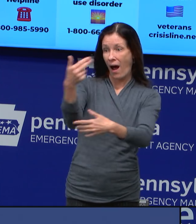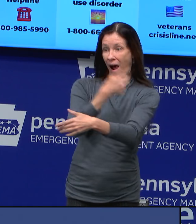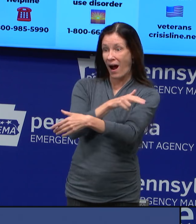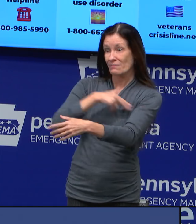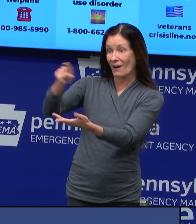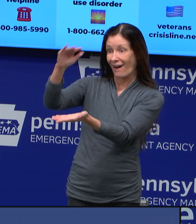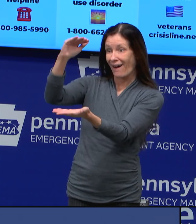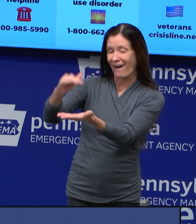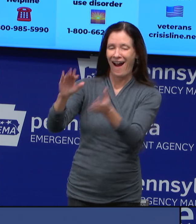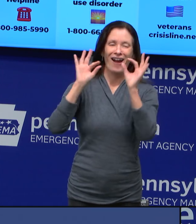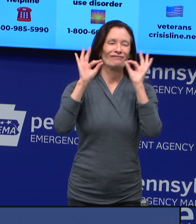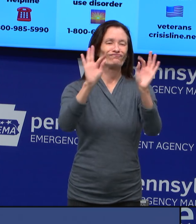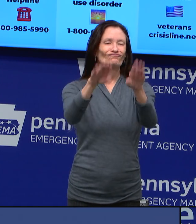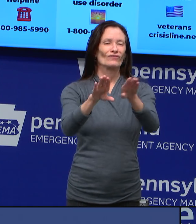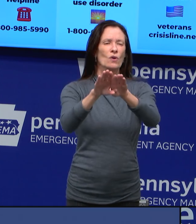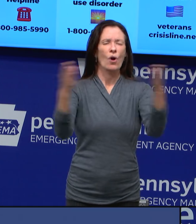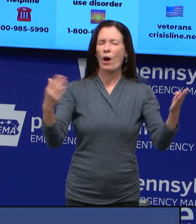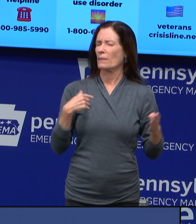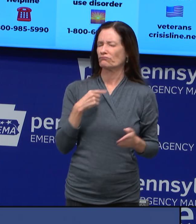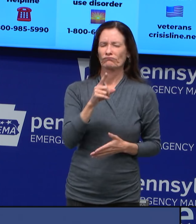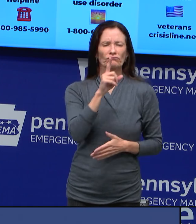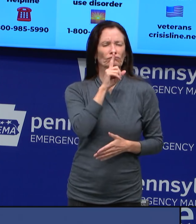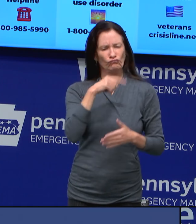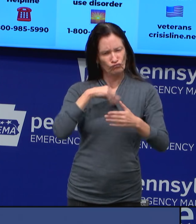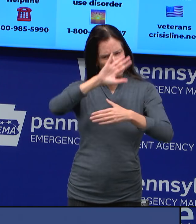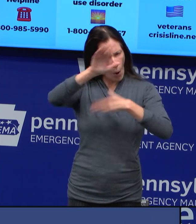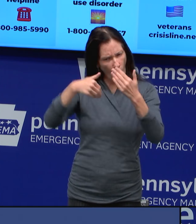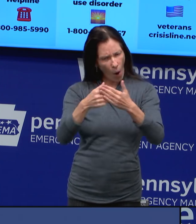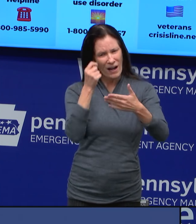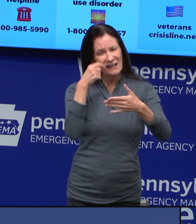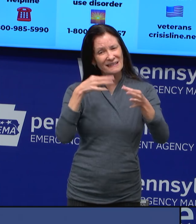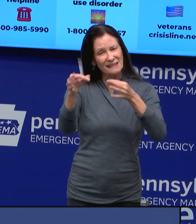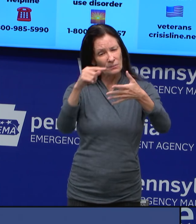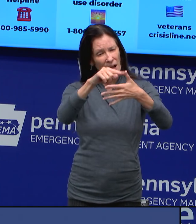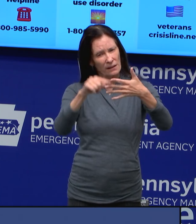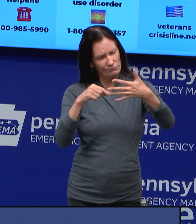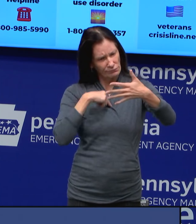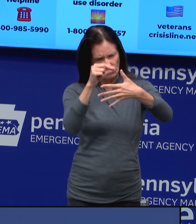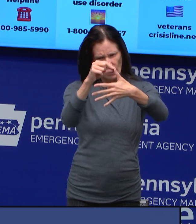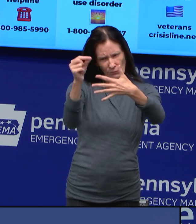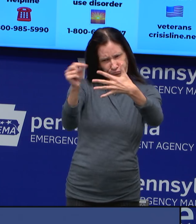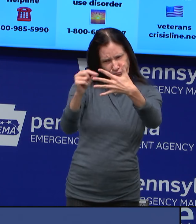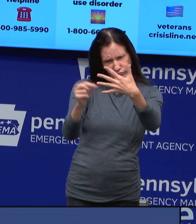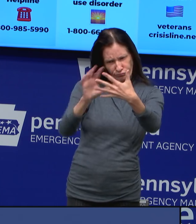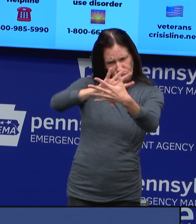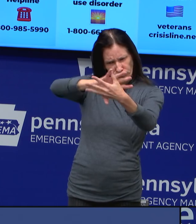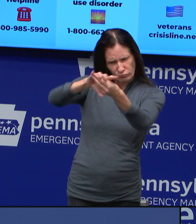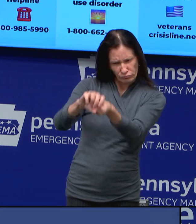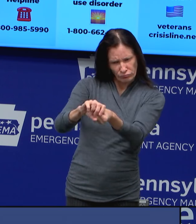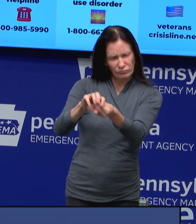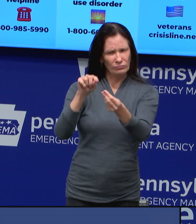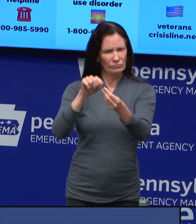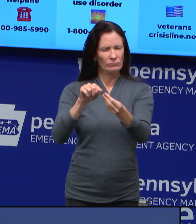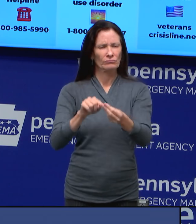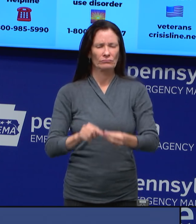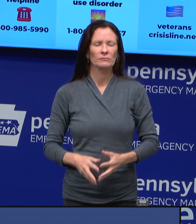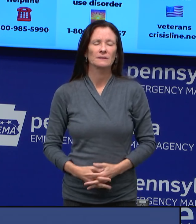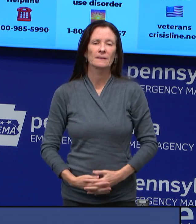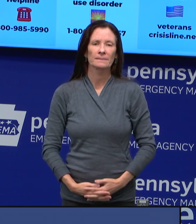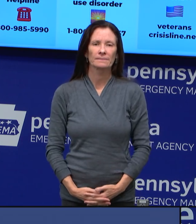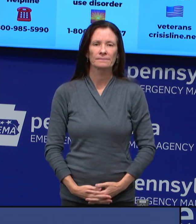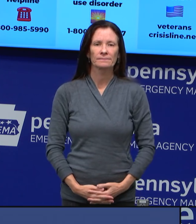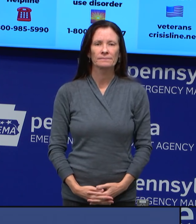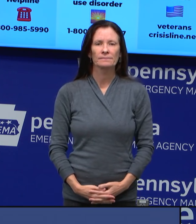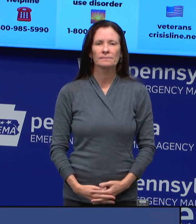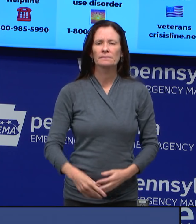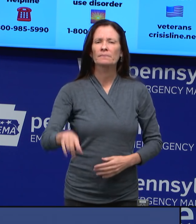WESA, you've said the quantitative case count benchmark you've set is just one of several factors that will be considered when it comes to reopening.